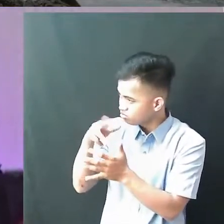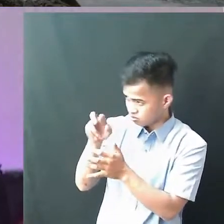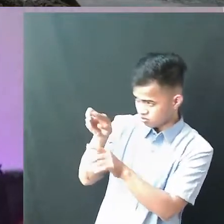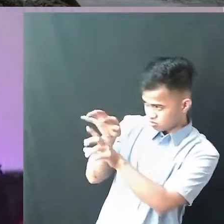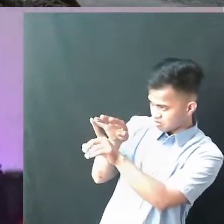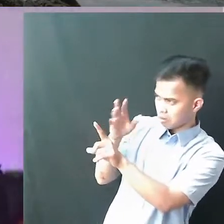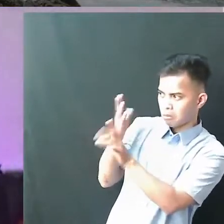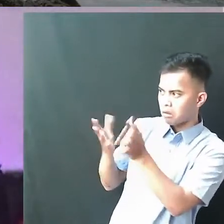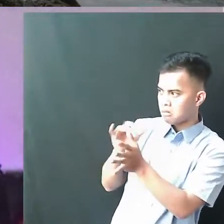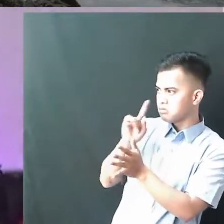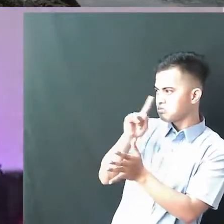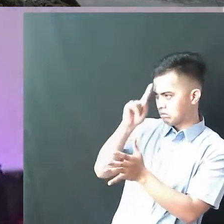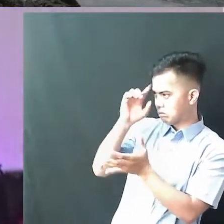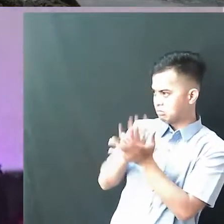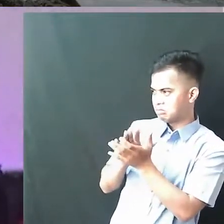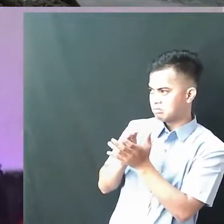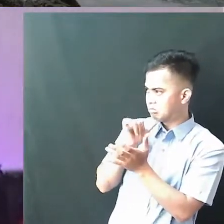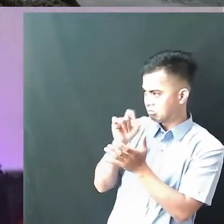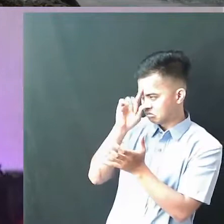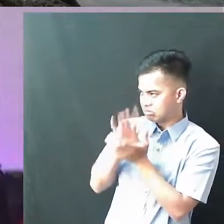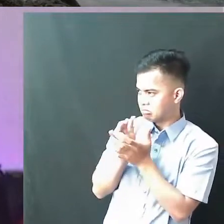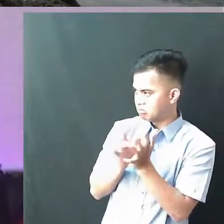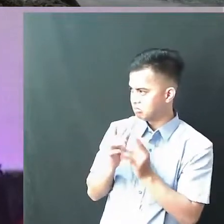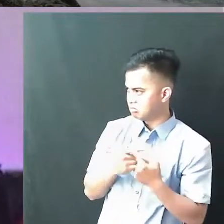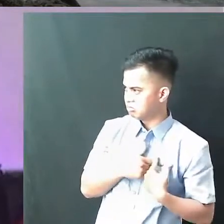If it's not religion, what is it?